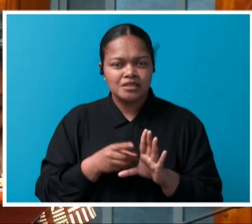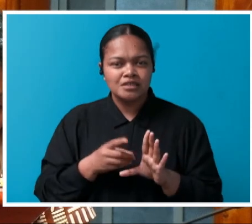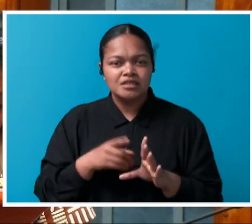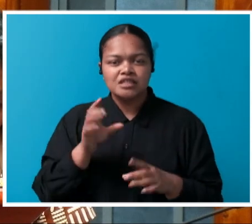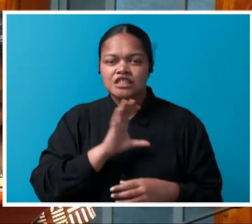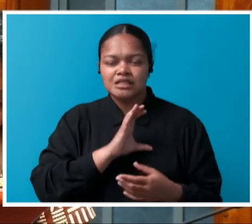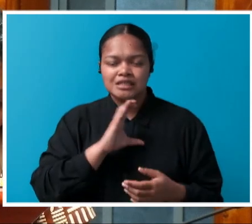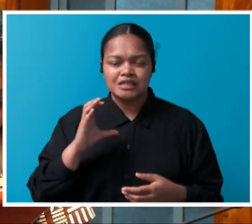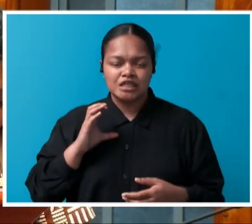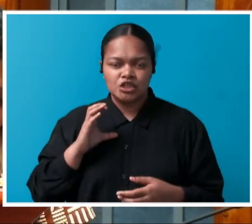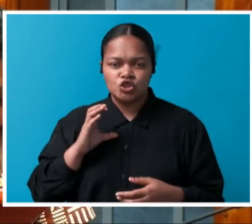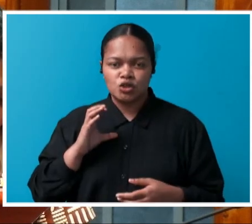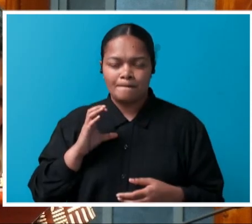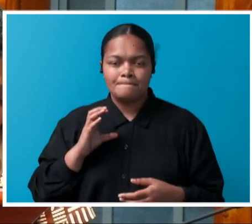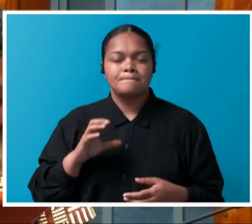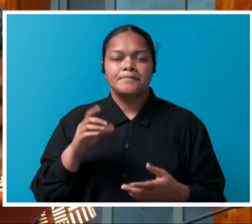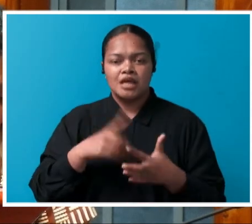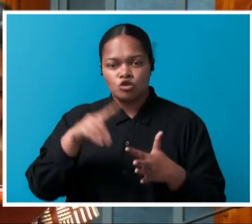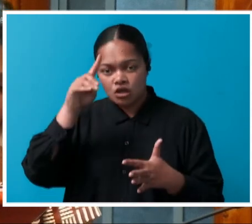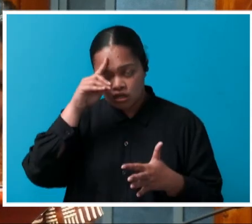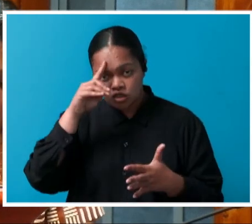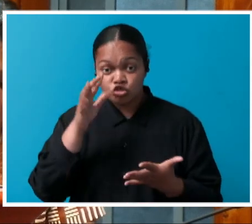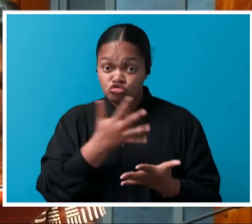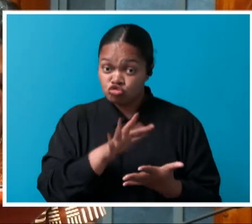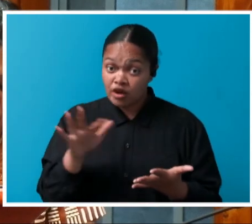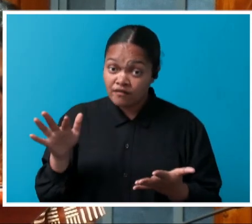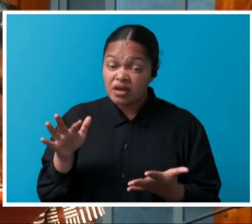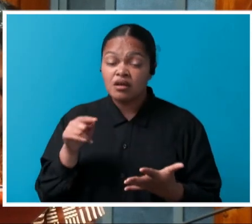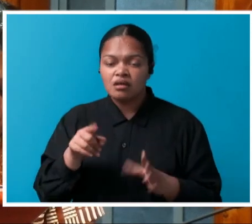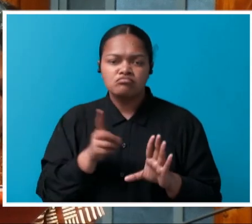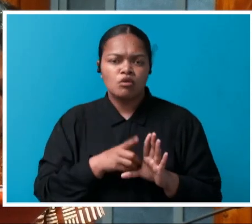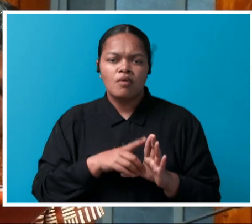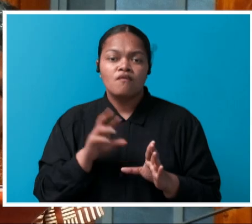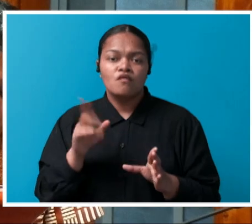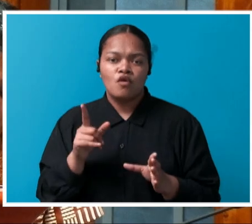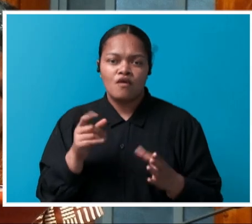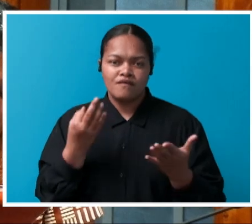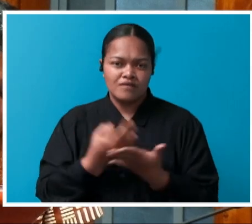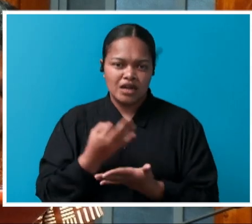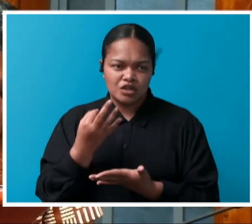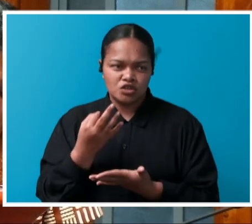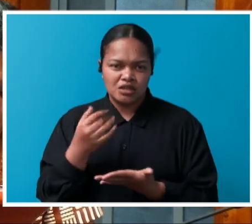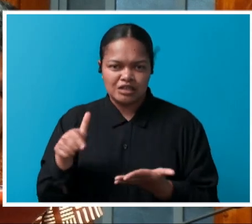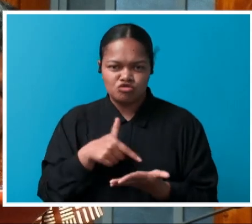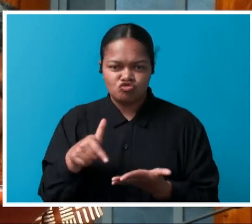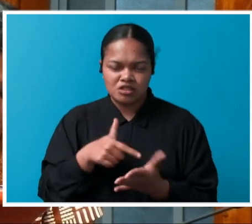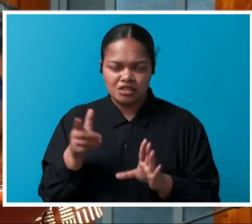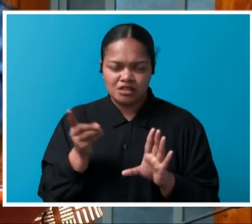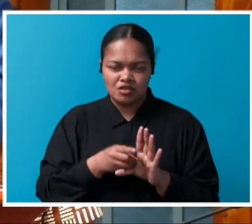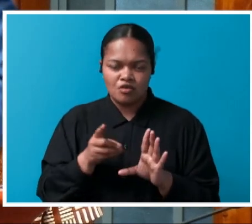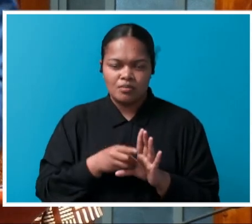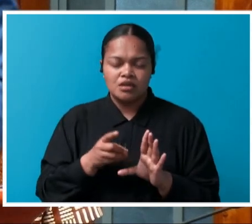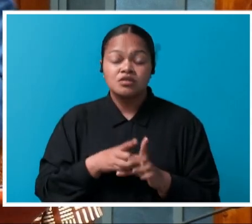citizenship education. And we have also developed draft curriculum documents for financial literacy documents. We have